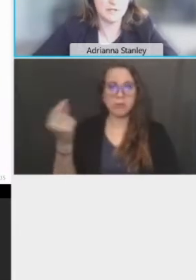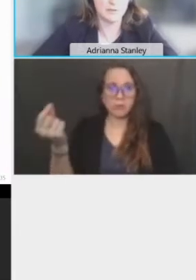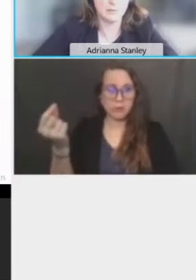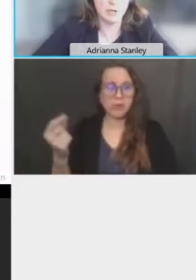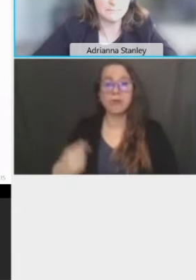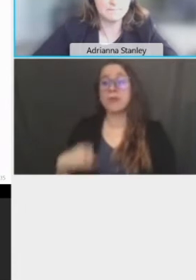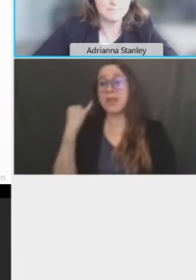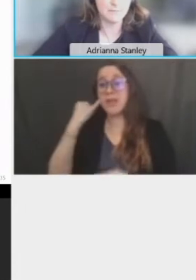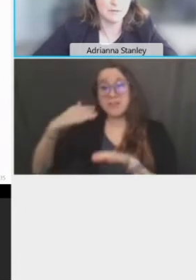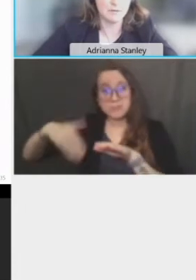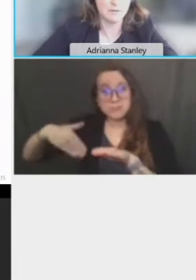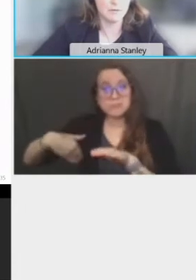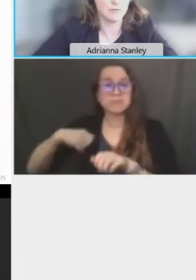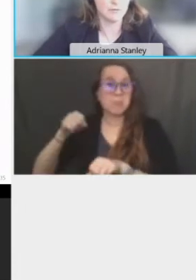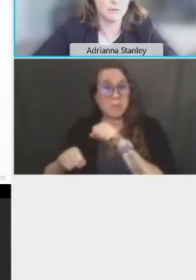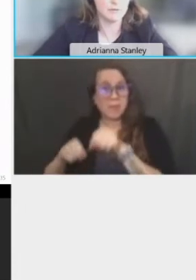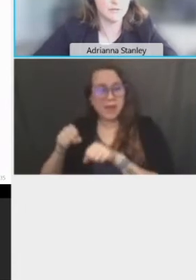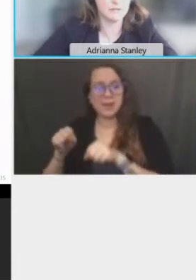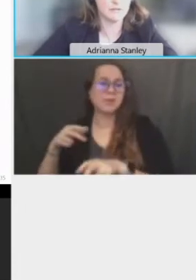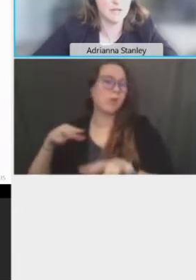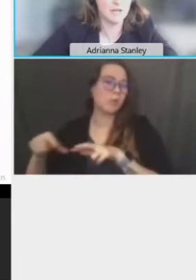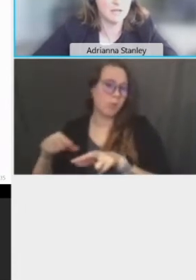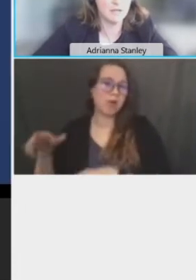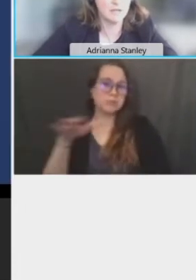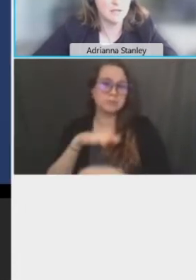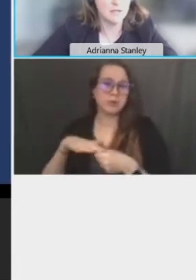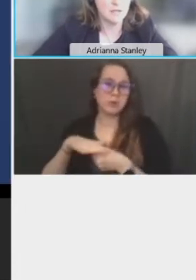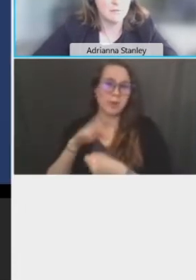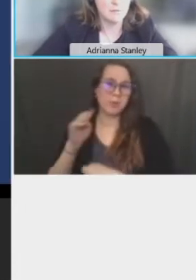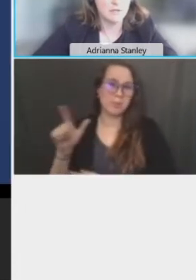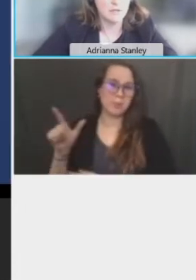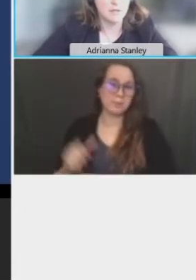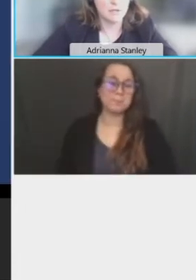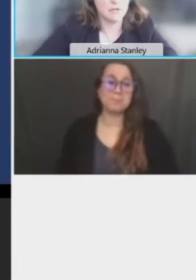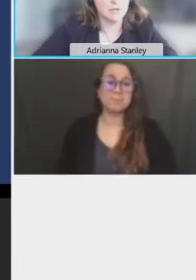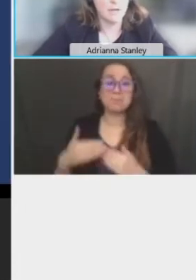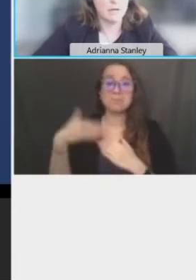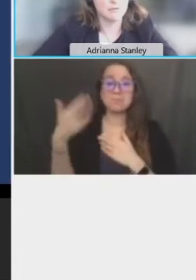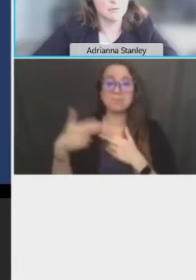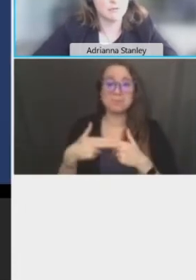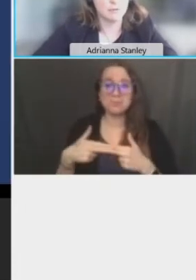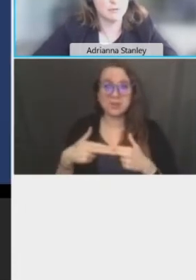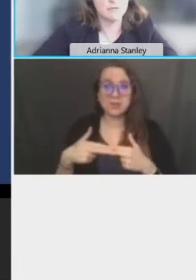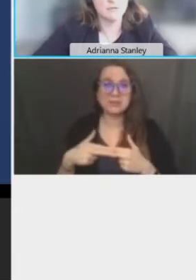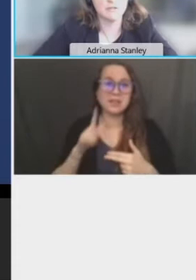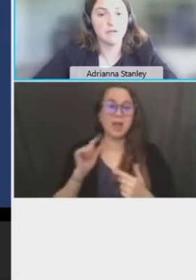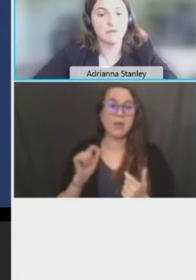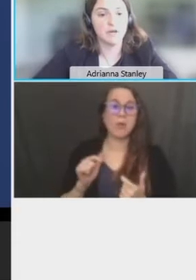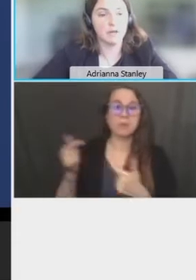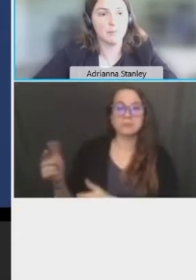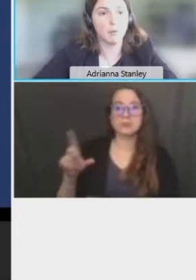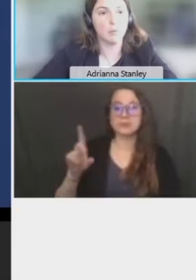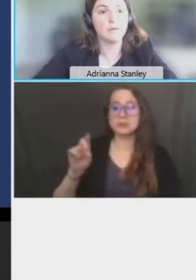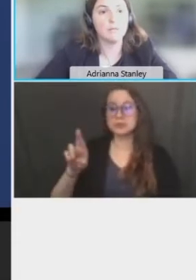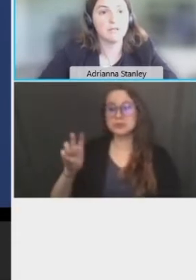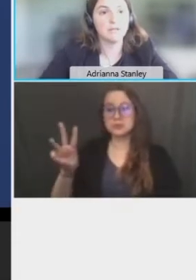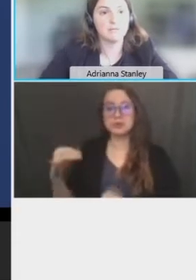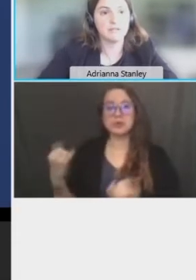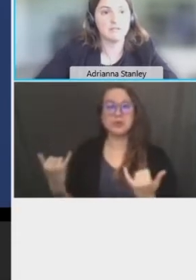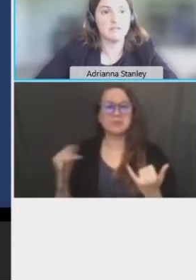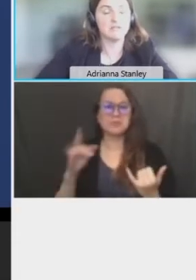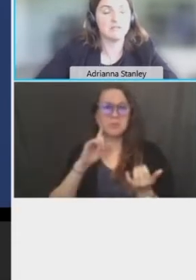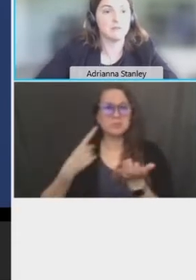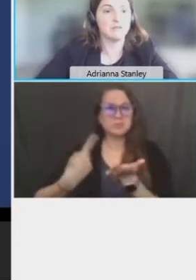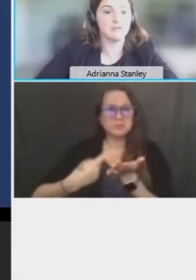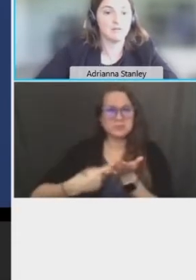around the National Mall. So if we go to the next slide, I'm going to turn it back over to Drew, who's going to now talk about when we can